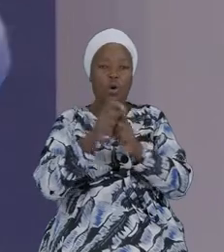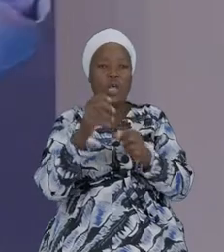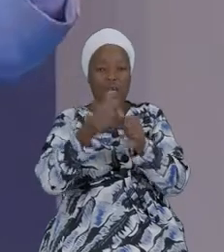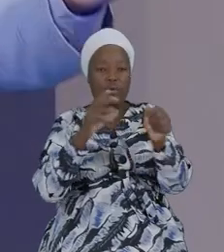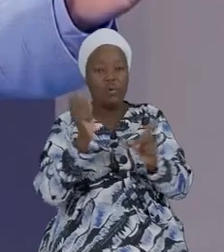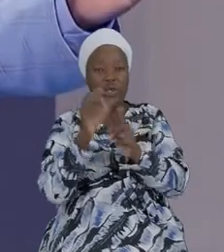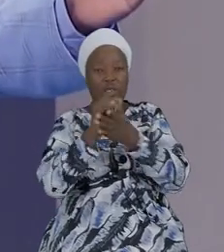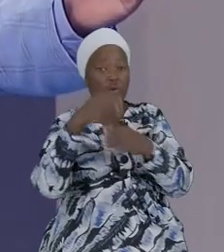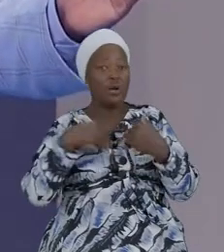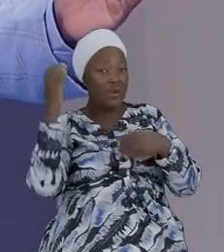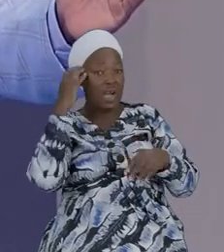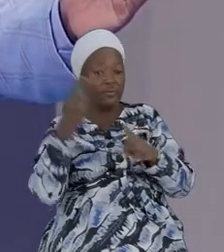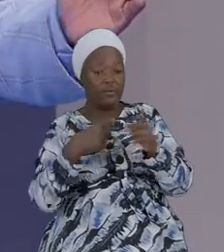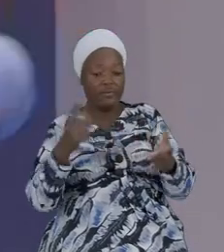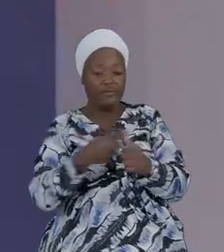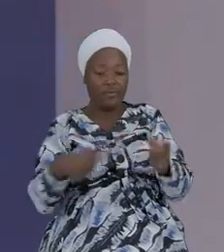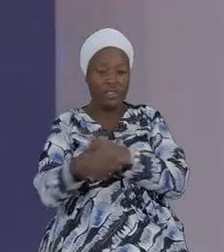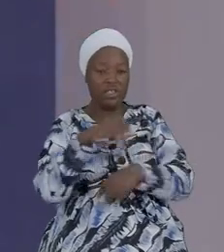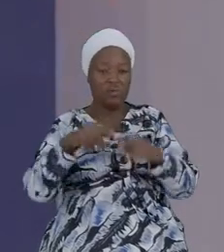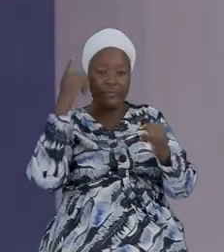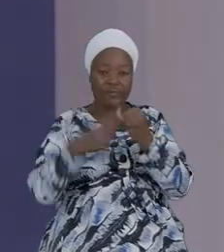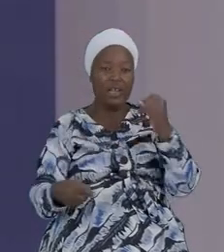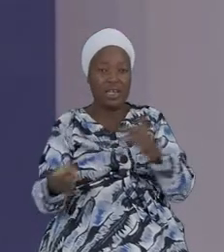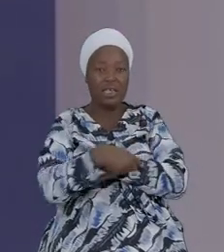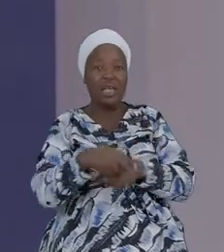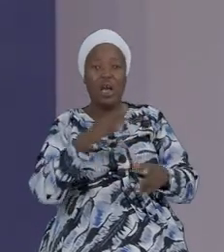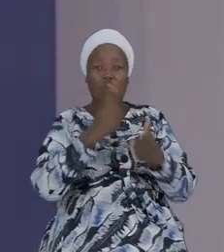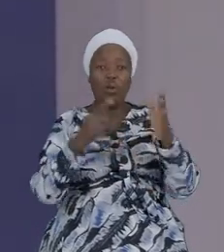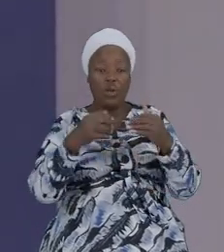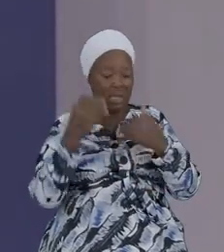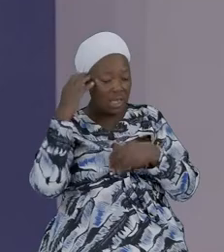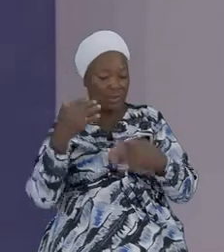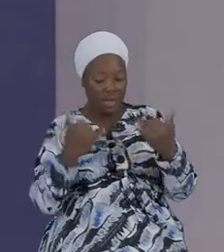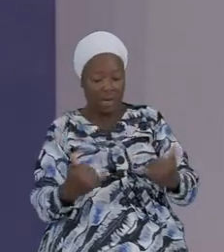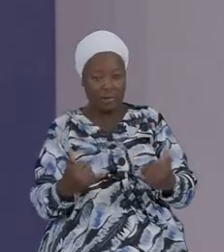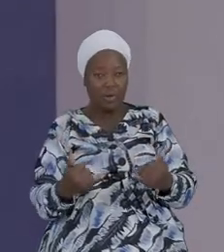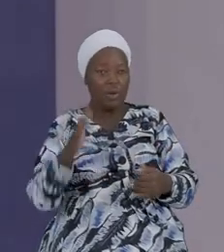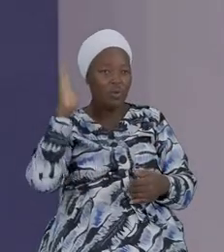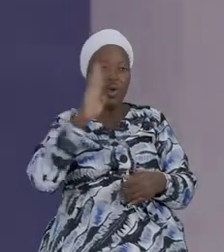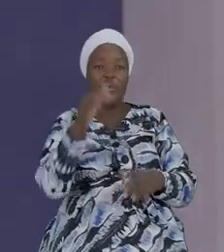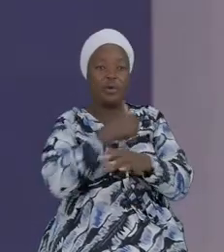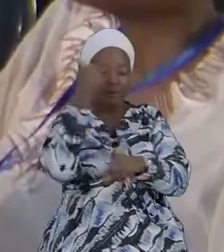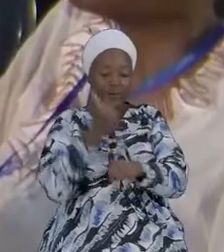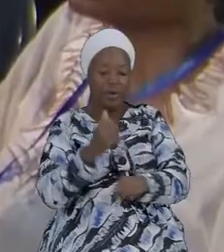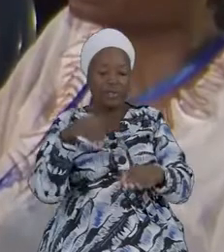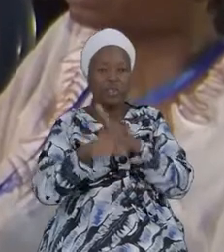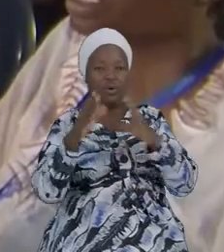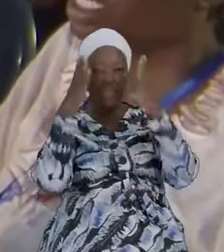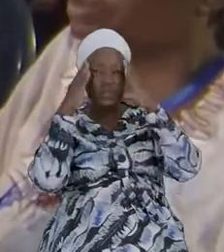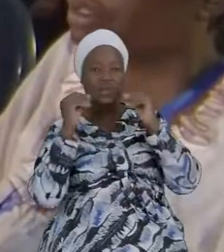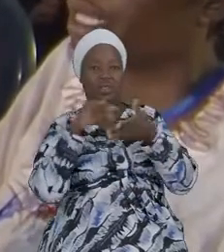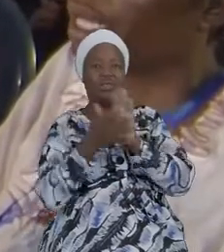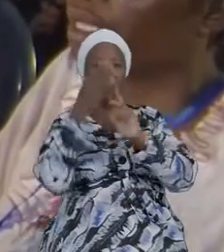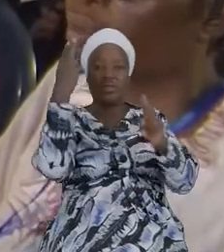have heard from the first day to this final day, and what you are hearing right now, will be confirmed in your